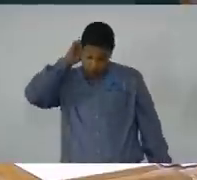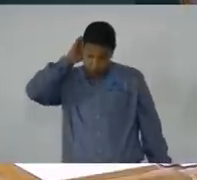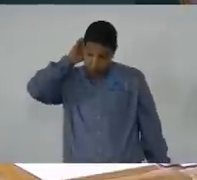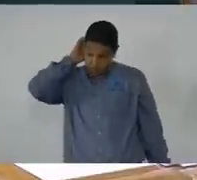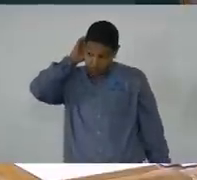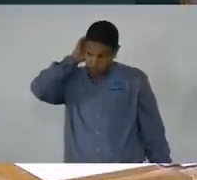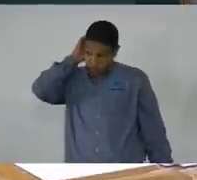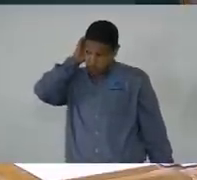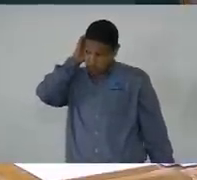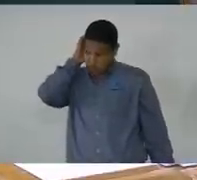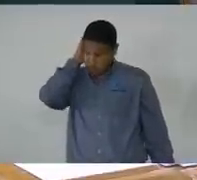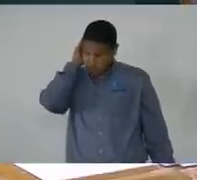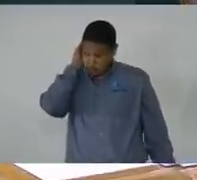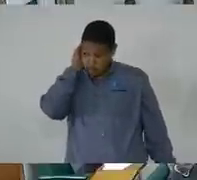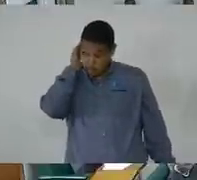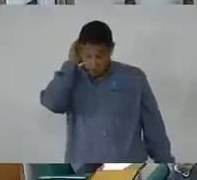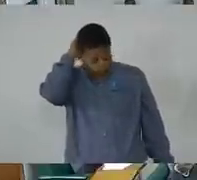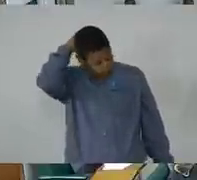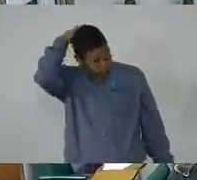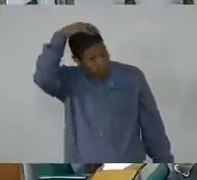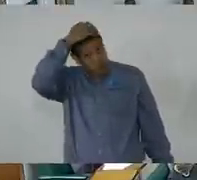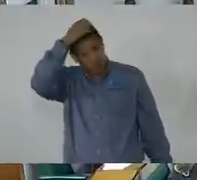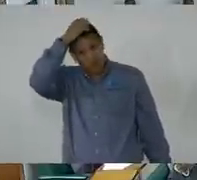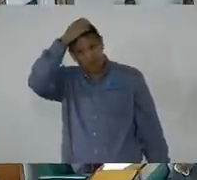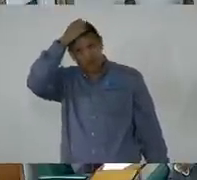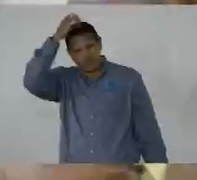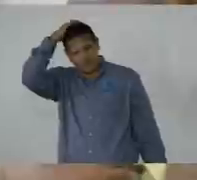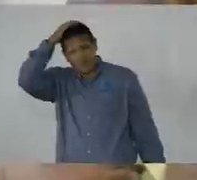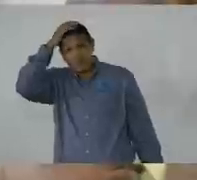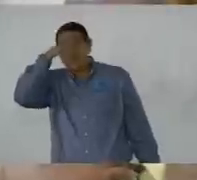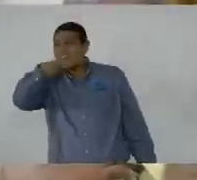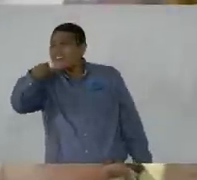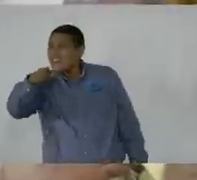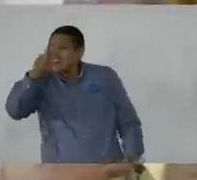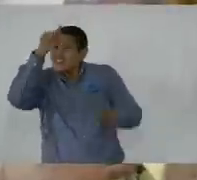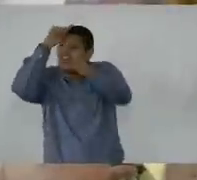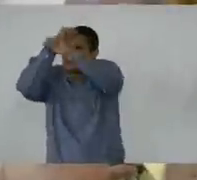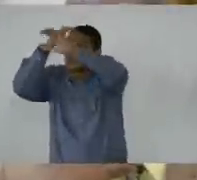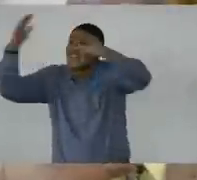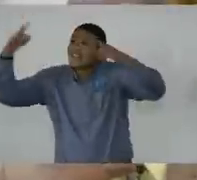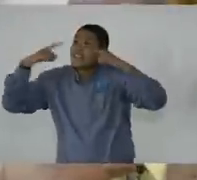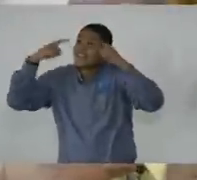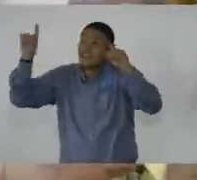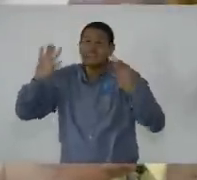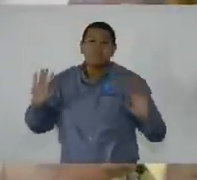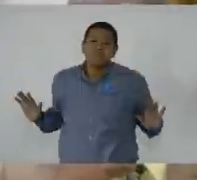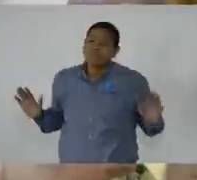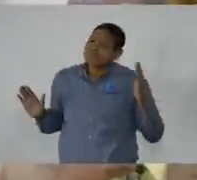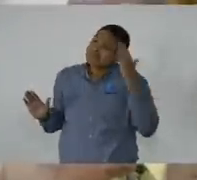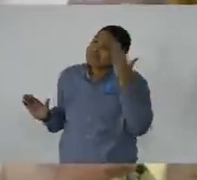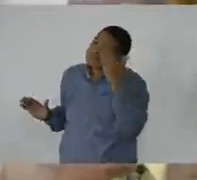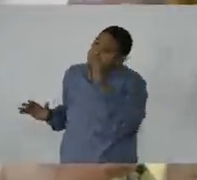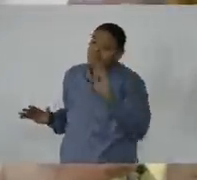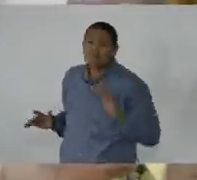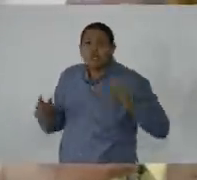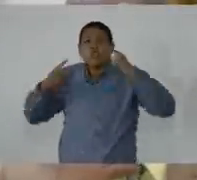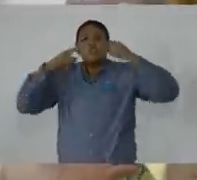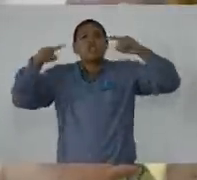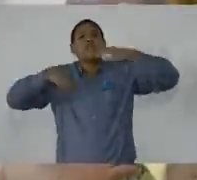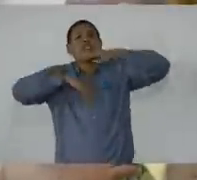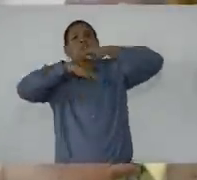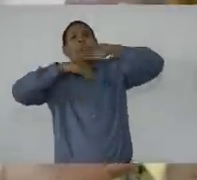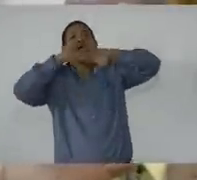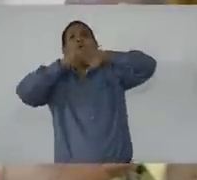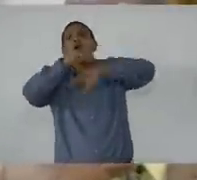Madam Speaker, if the picture of success is clear and success is based on